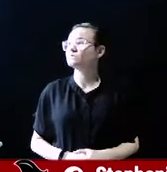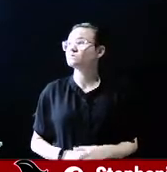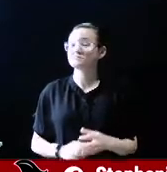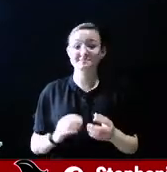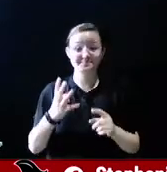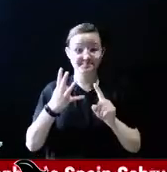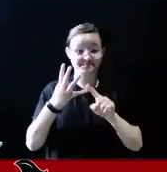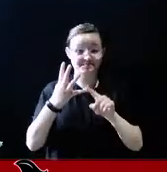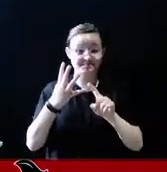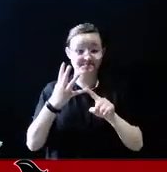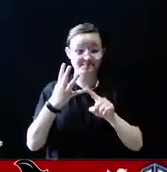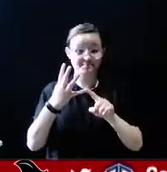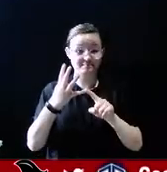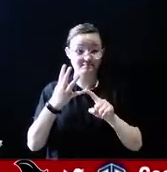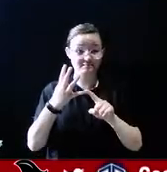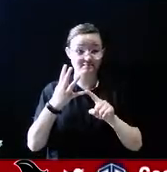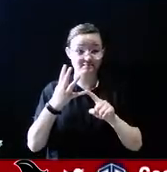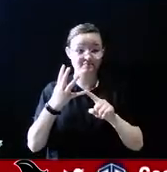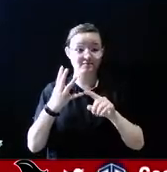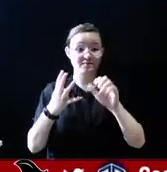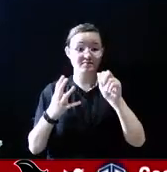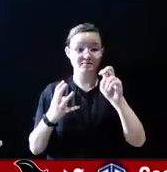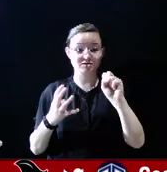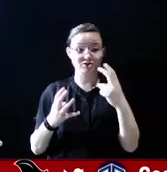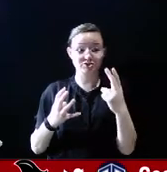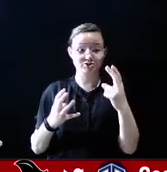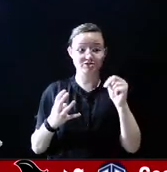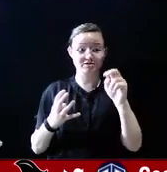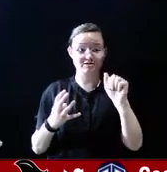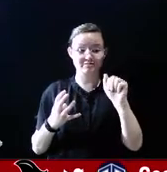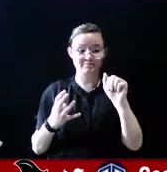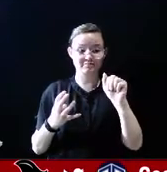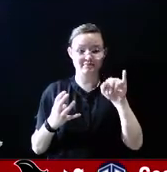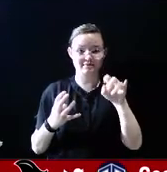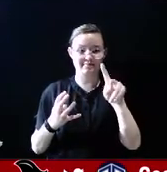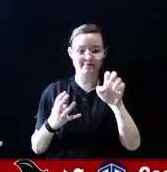Number four in the class, Ansh Nakeli.